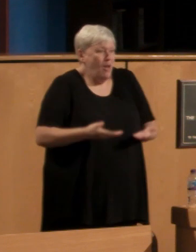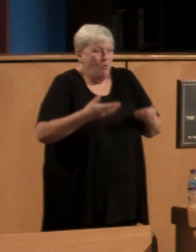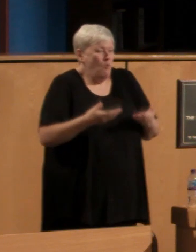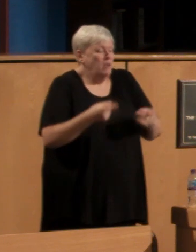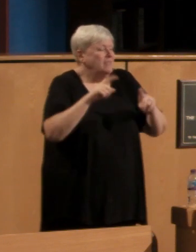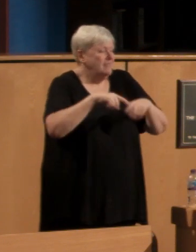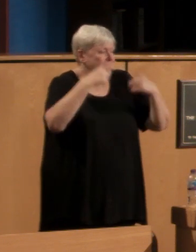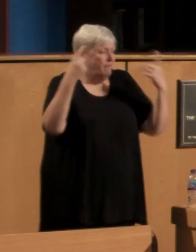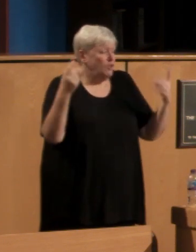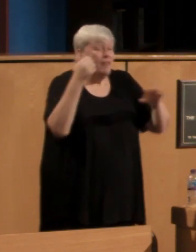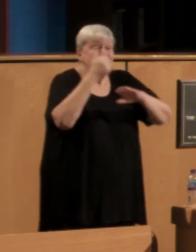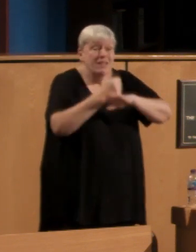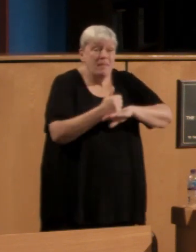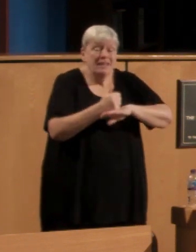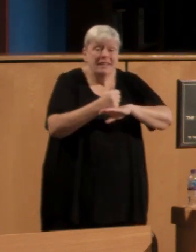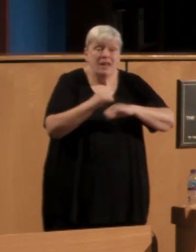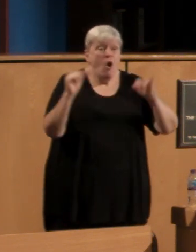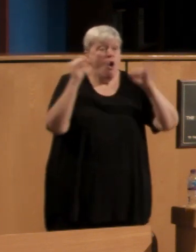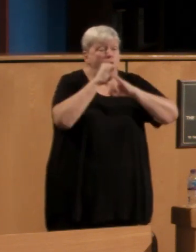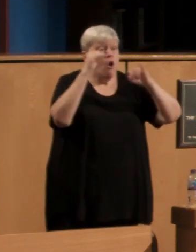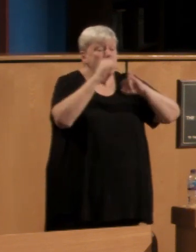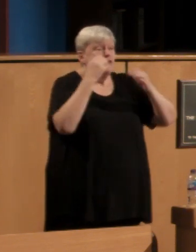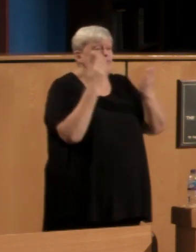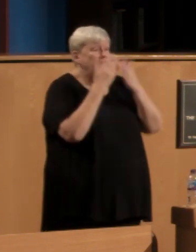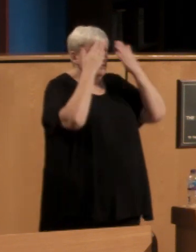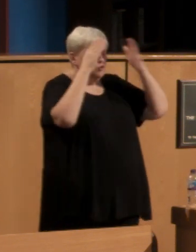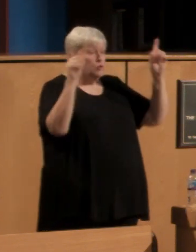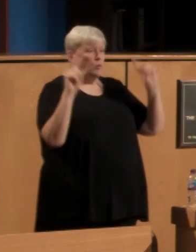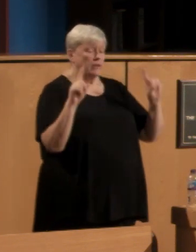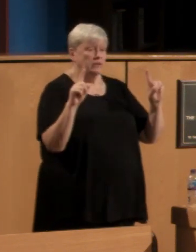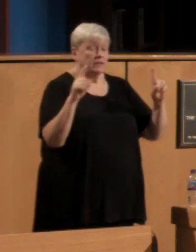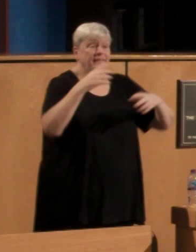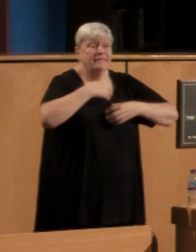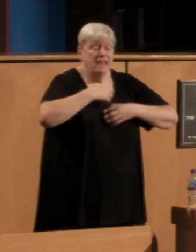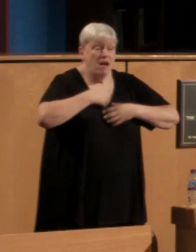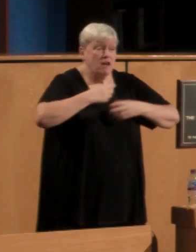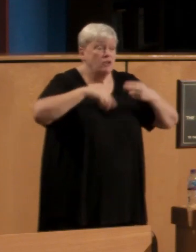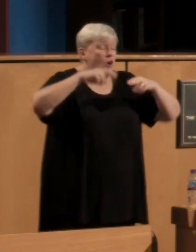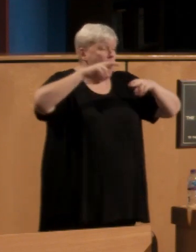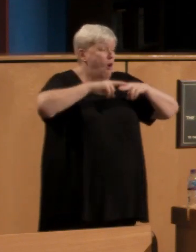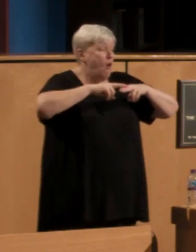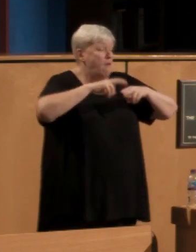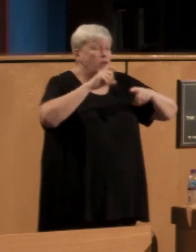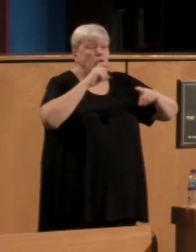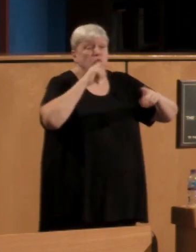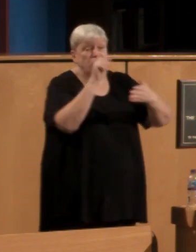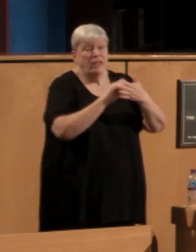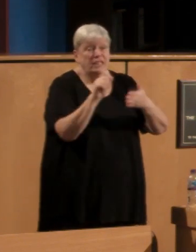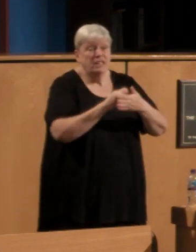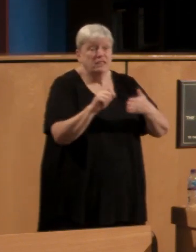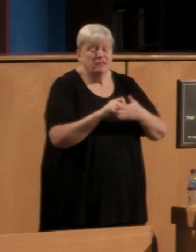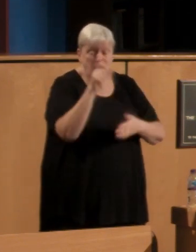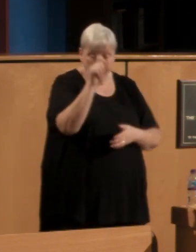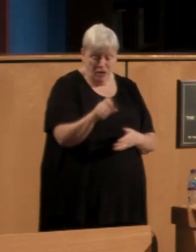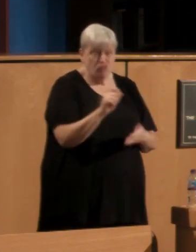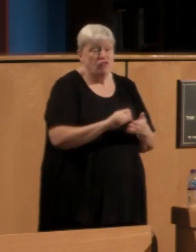Fundamentally, horror is a genre that reflects the fears of whoever is writing it and the society and the